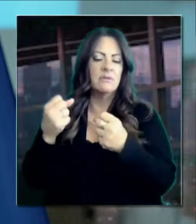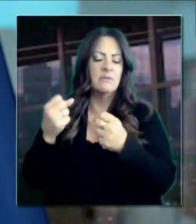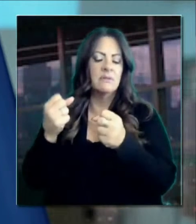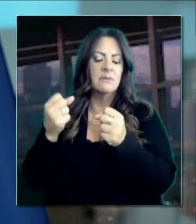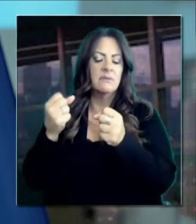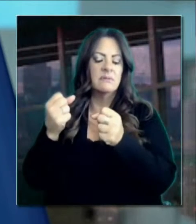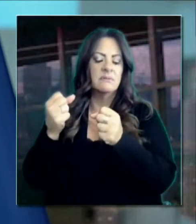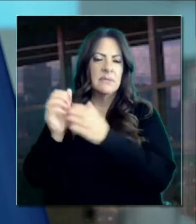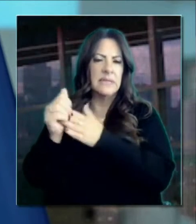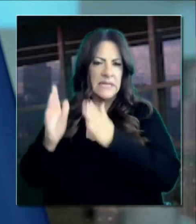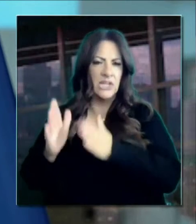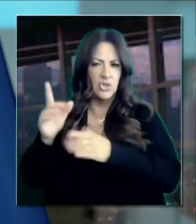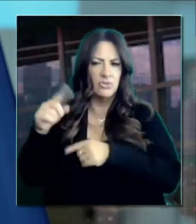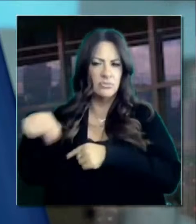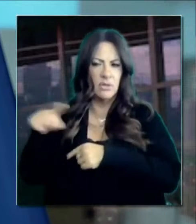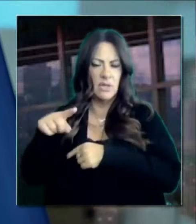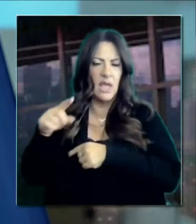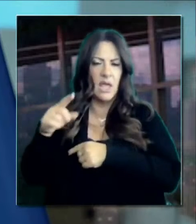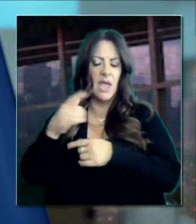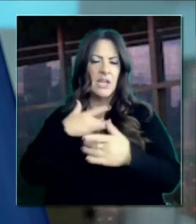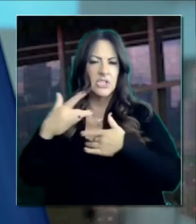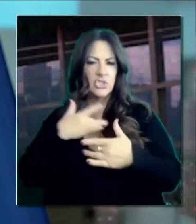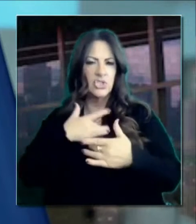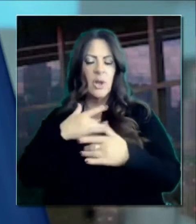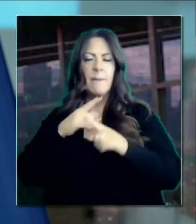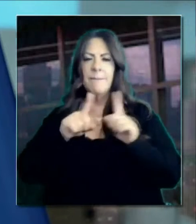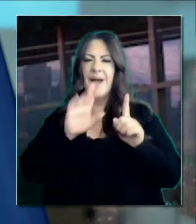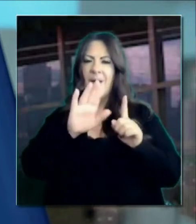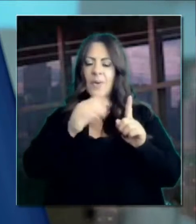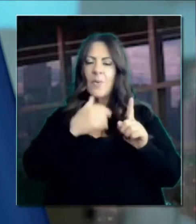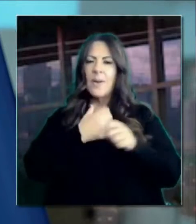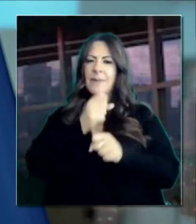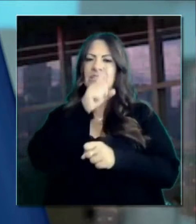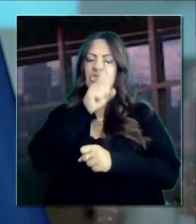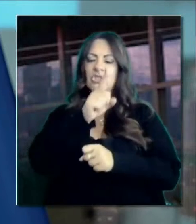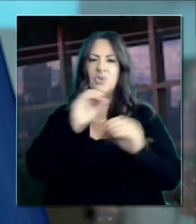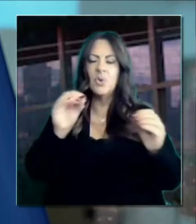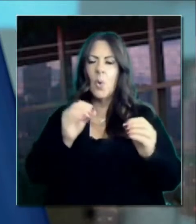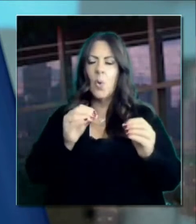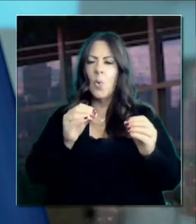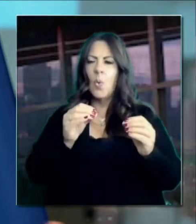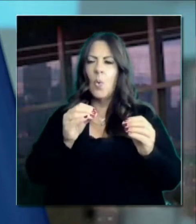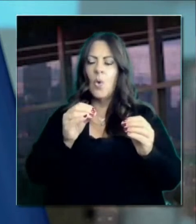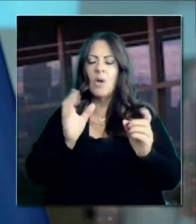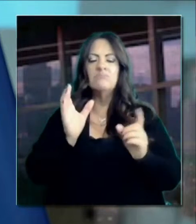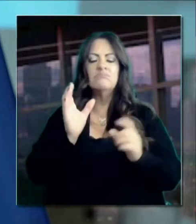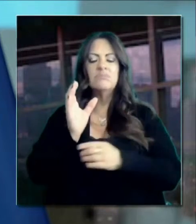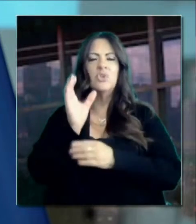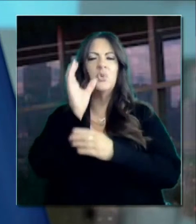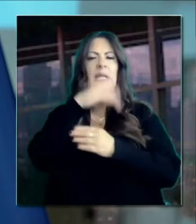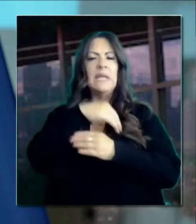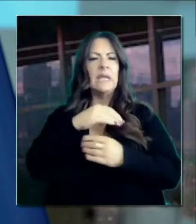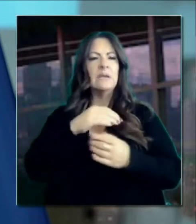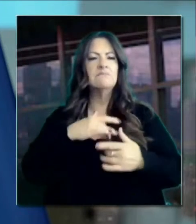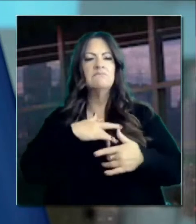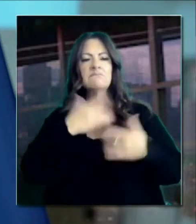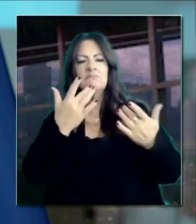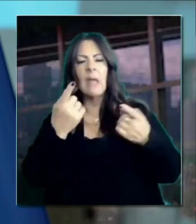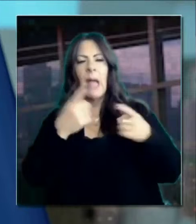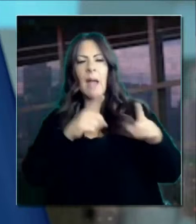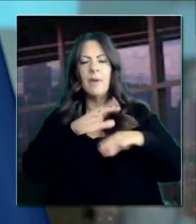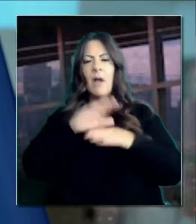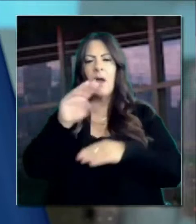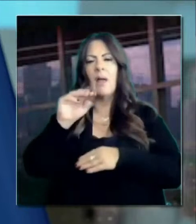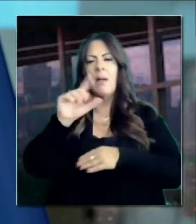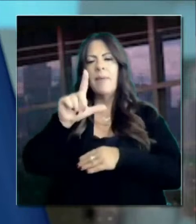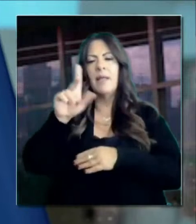that before we do that, let's make sure there were no anomalies related to MLK Day and some of the reporting over that